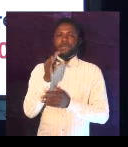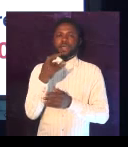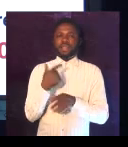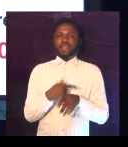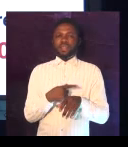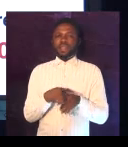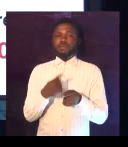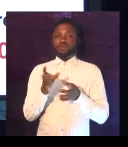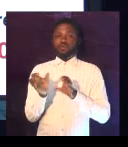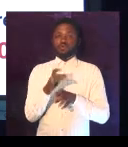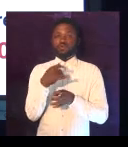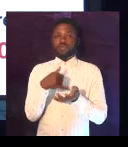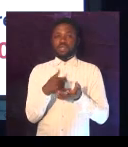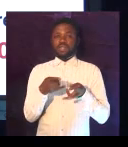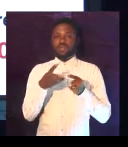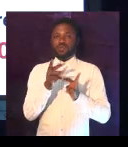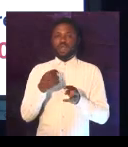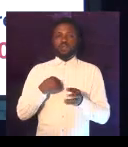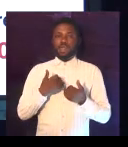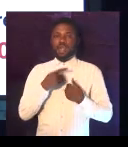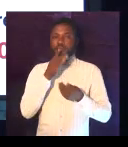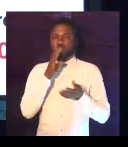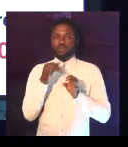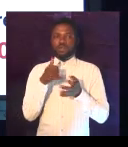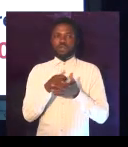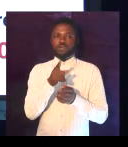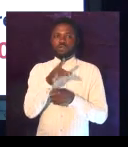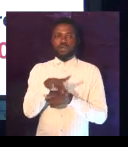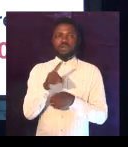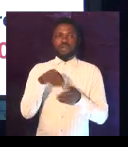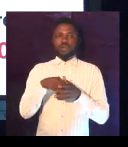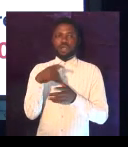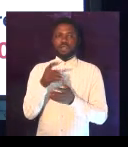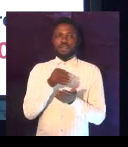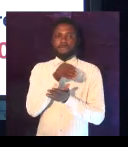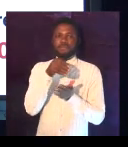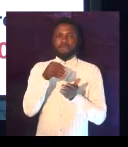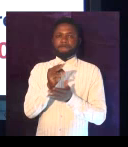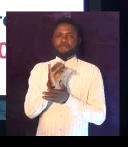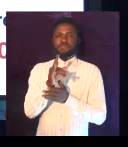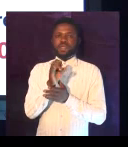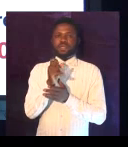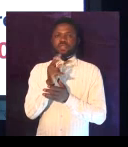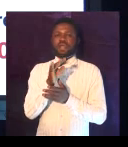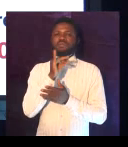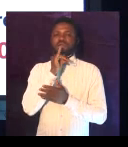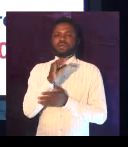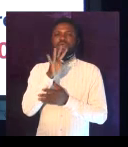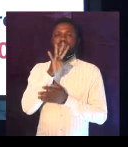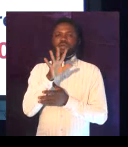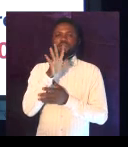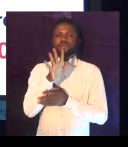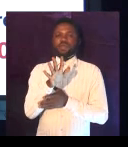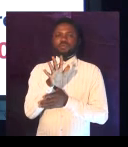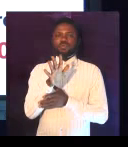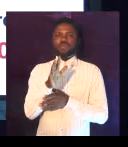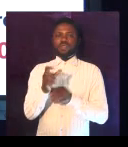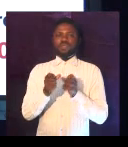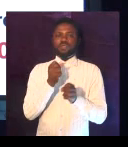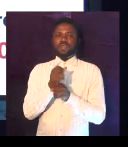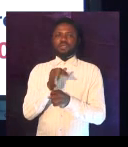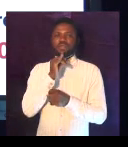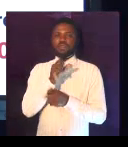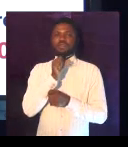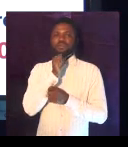time you do it the way that we have been doing it, you'll find that the median is 45 years.